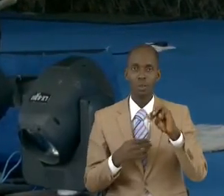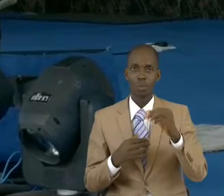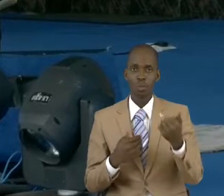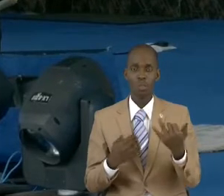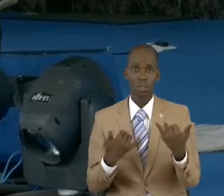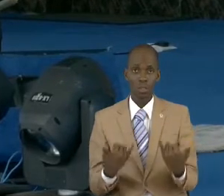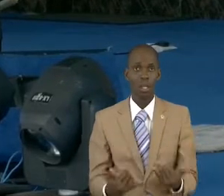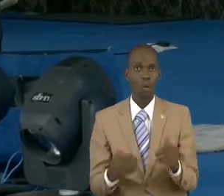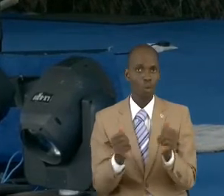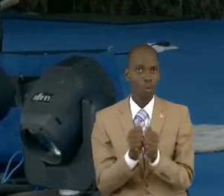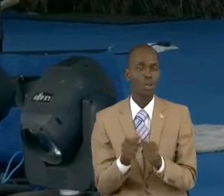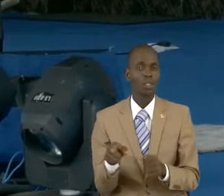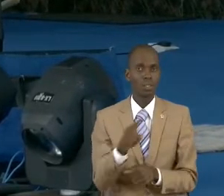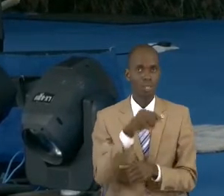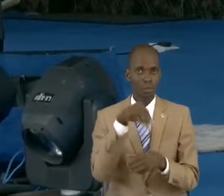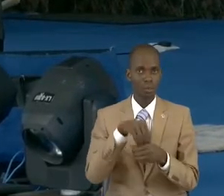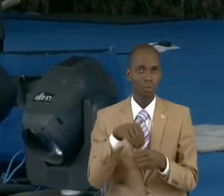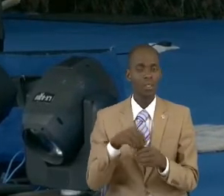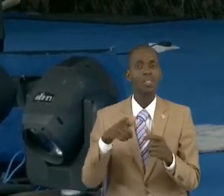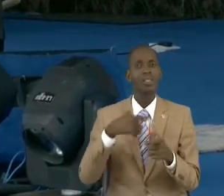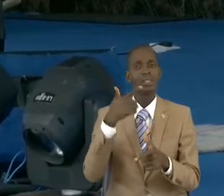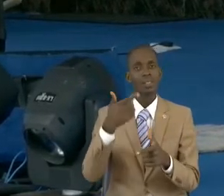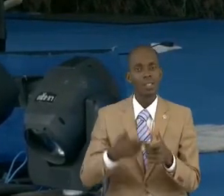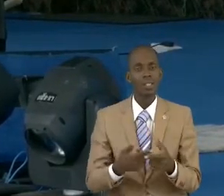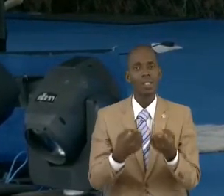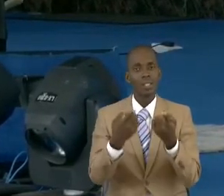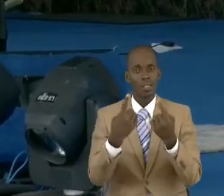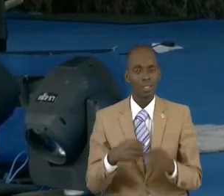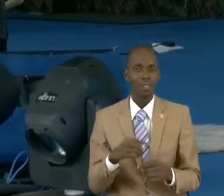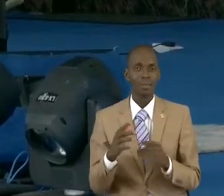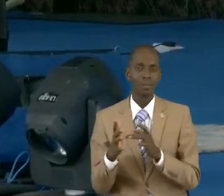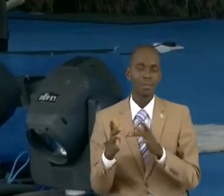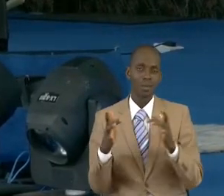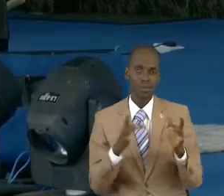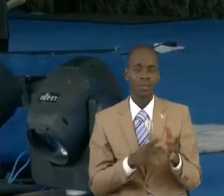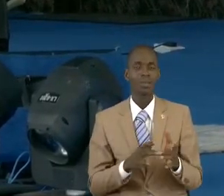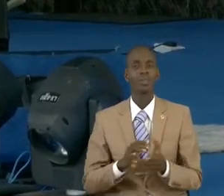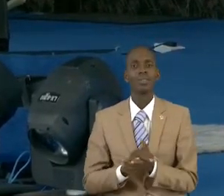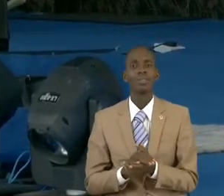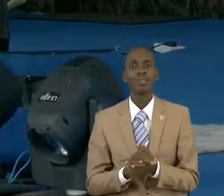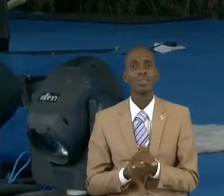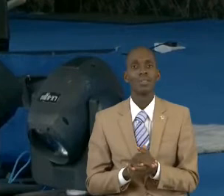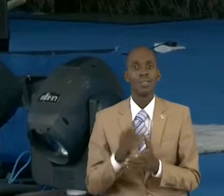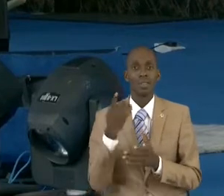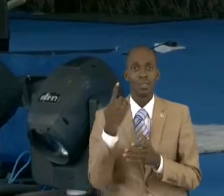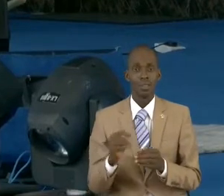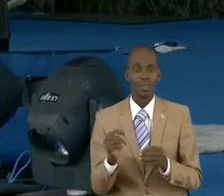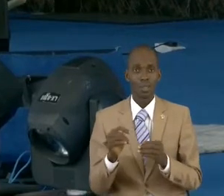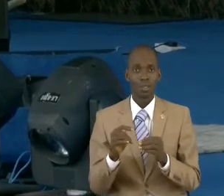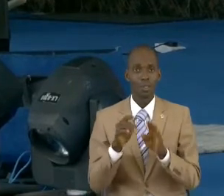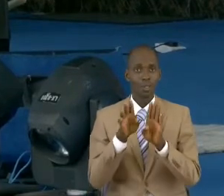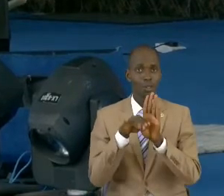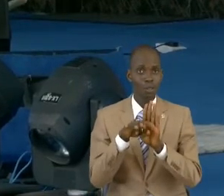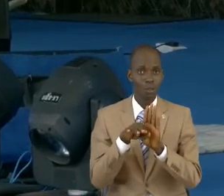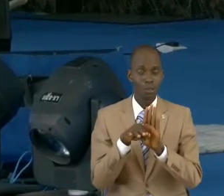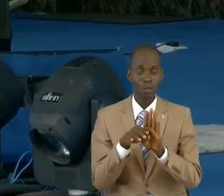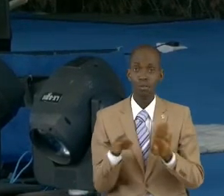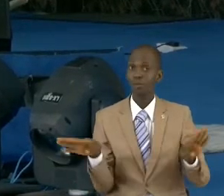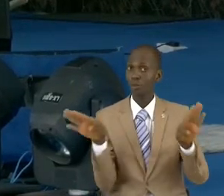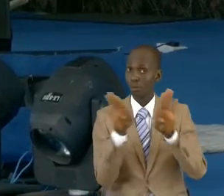Then came Jesus, the doors being shut,